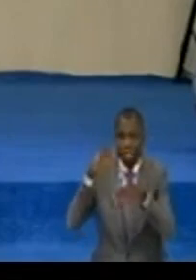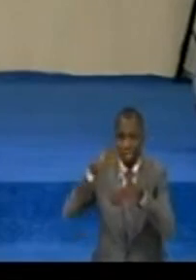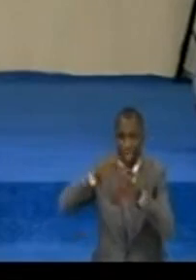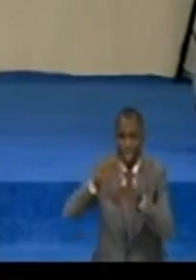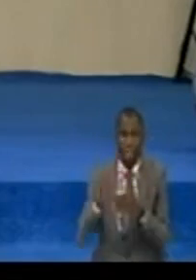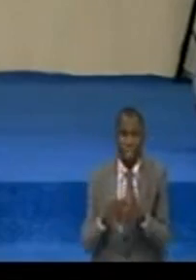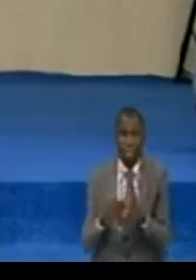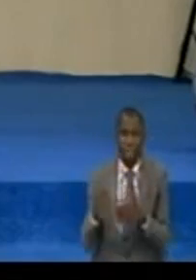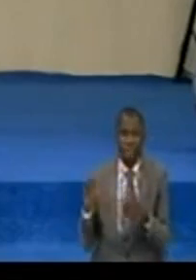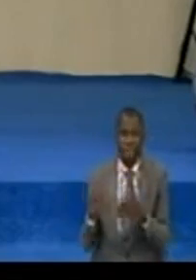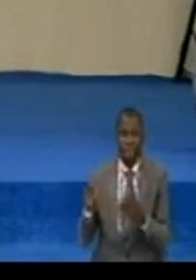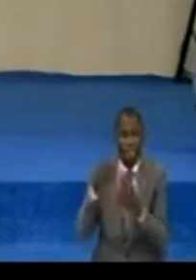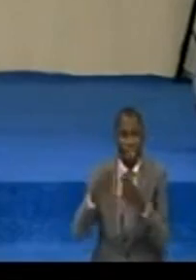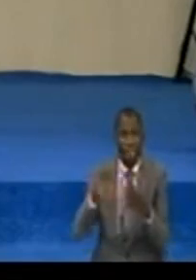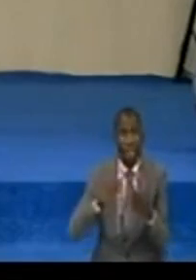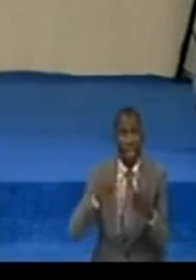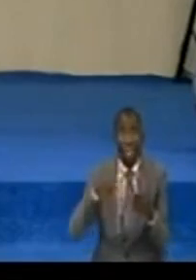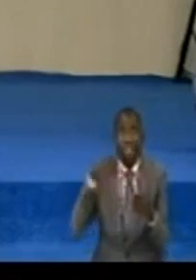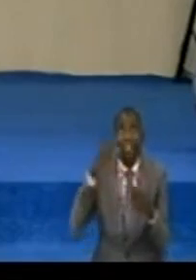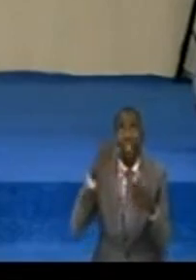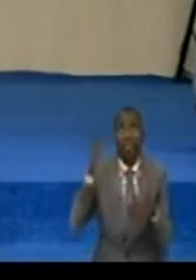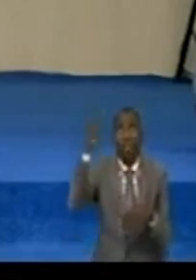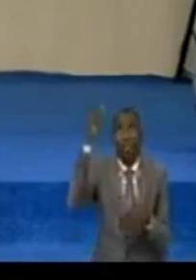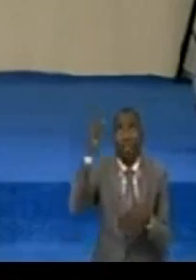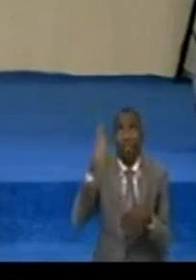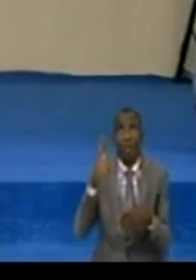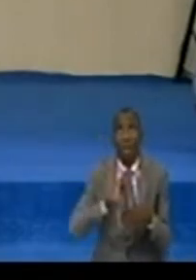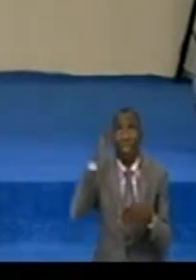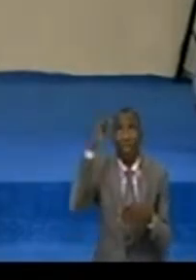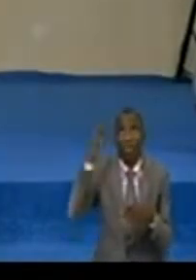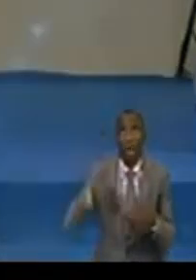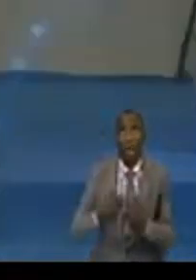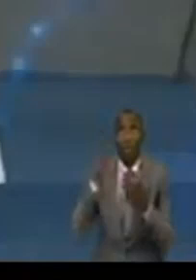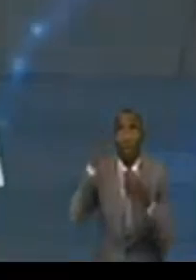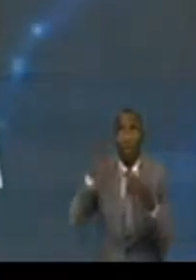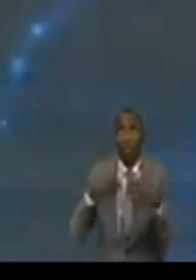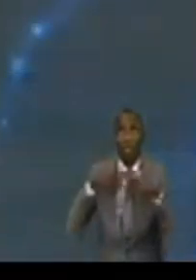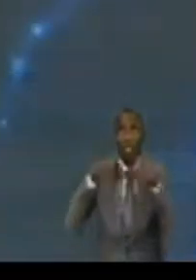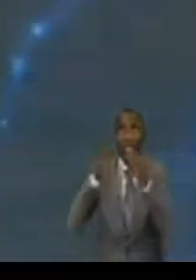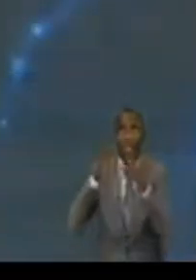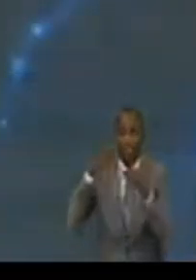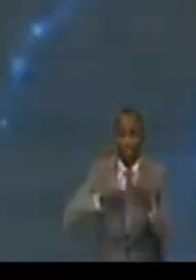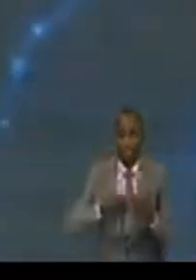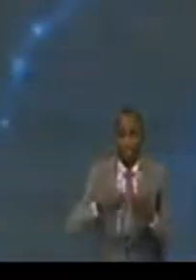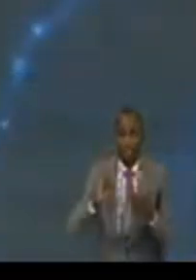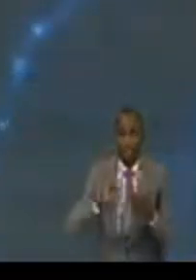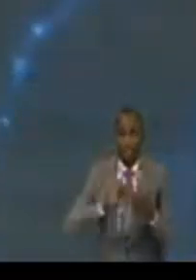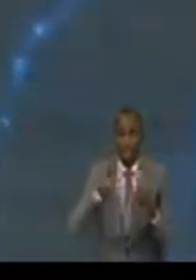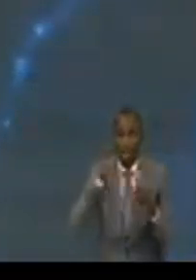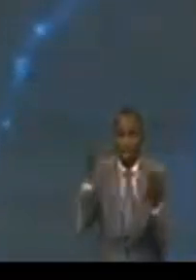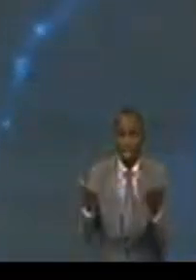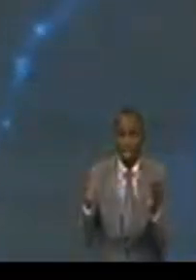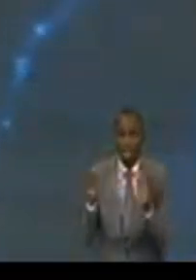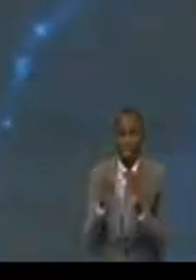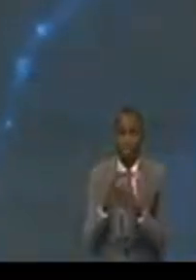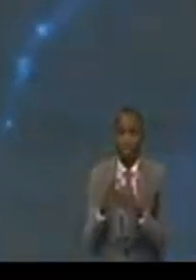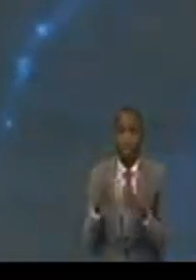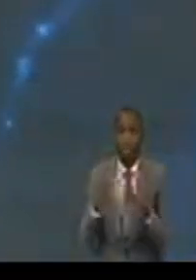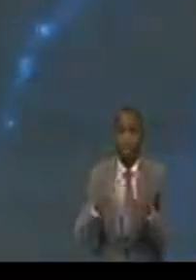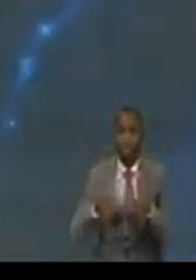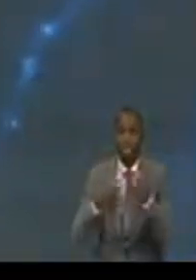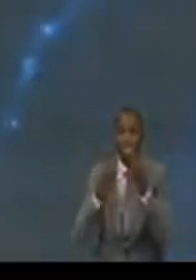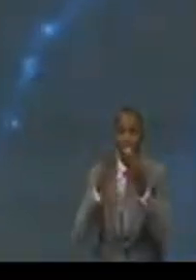noise. I said, God, I thank you for how you have healed me. I am here to give God the glory that he alone